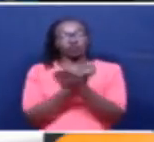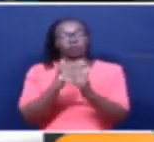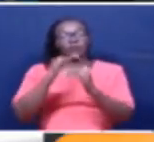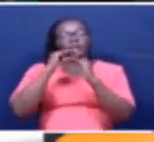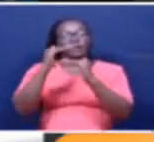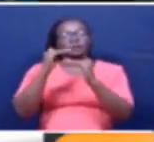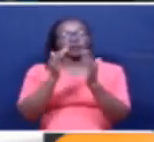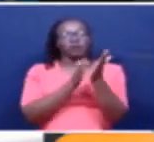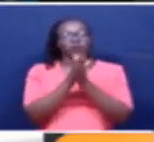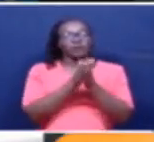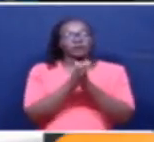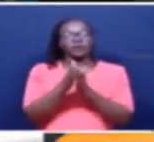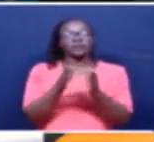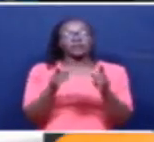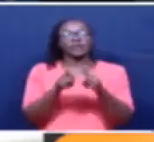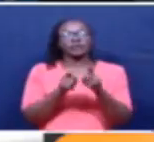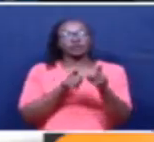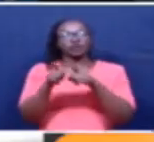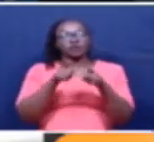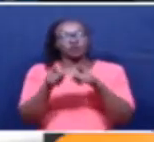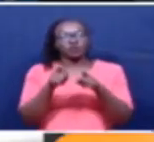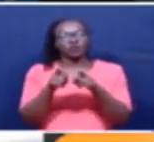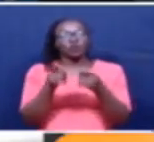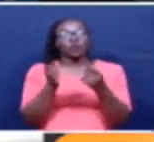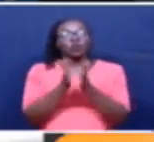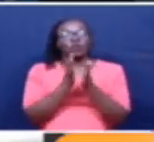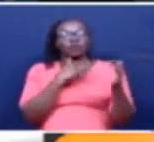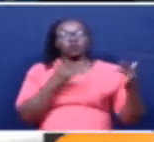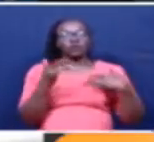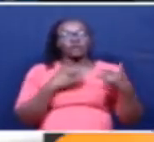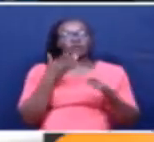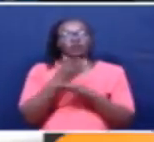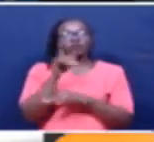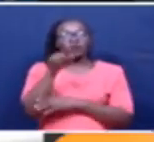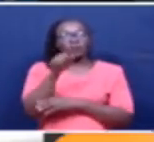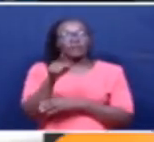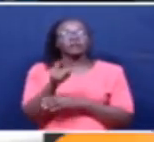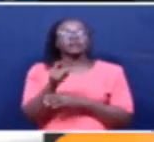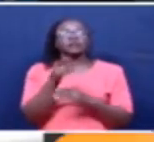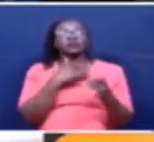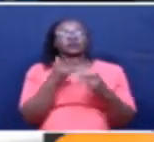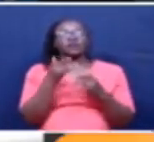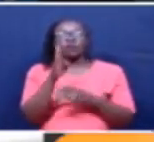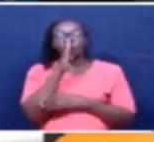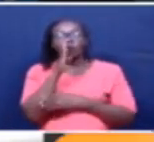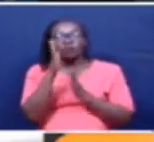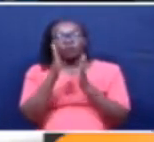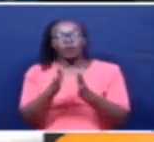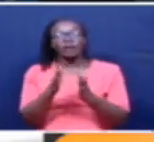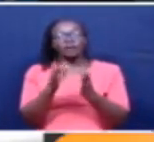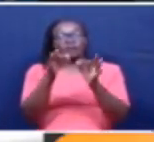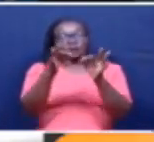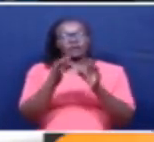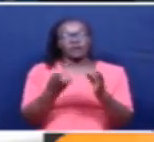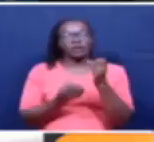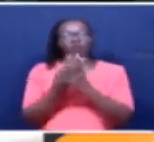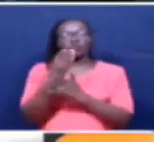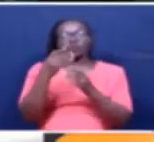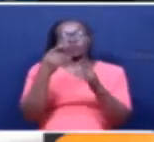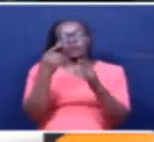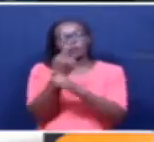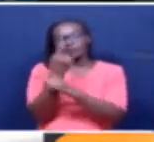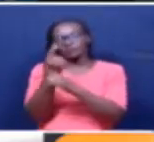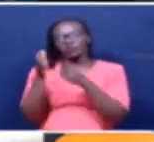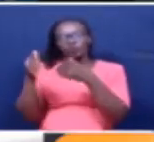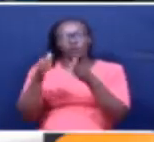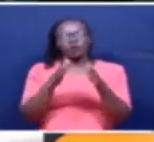interest rates gather momentum. With concerns over banks taking advantage of borrowers, the Treasury is coming up with alternative channels aimed